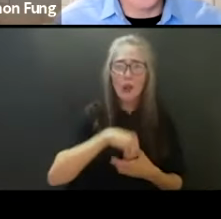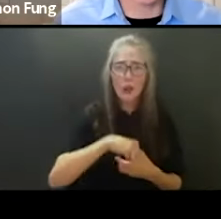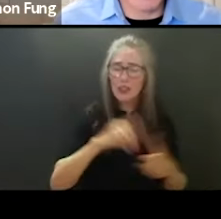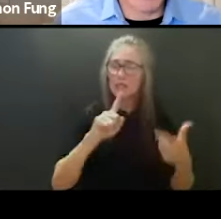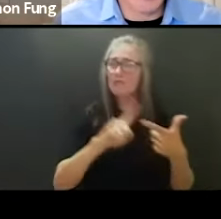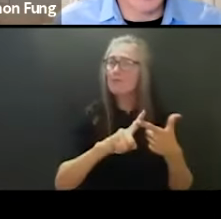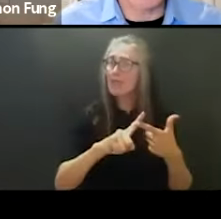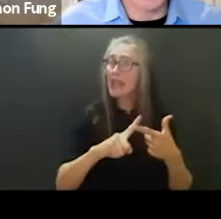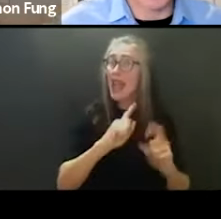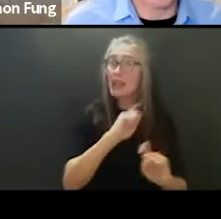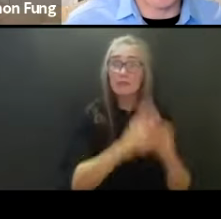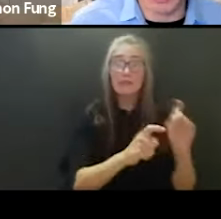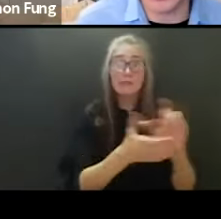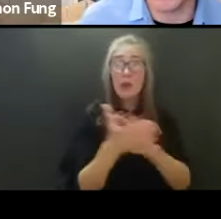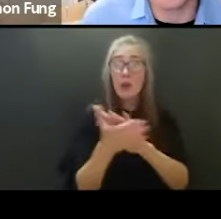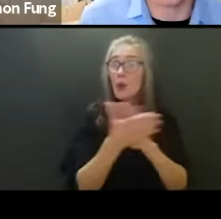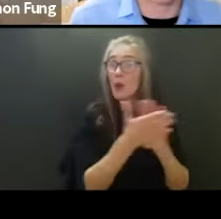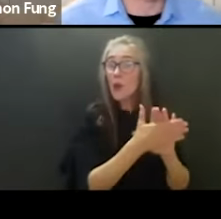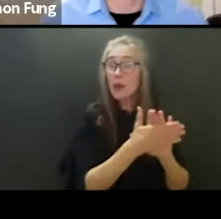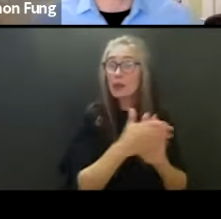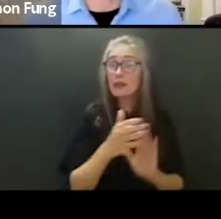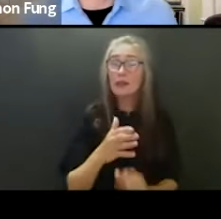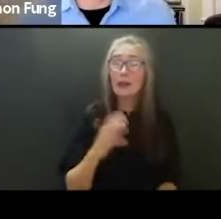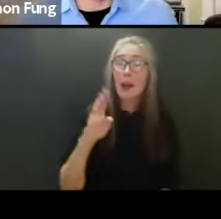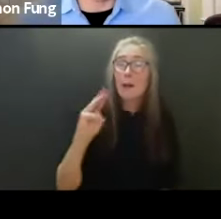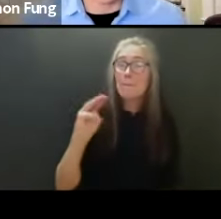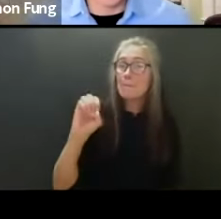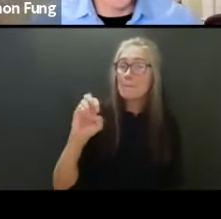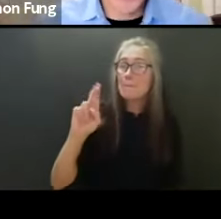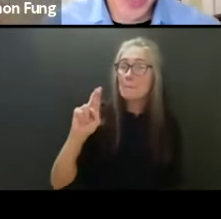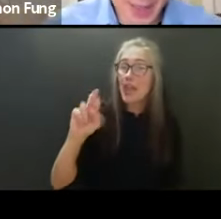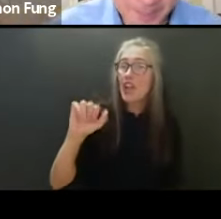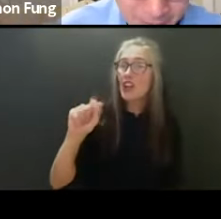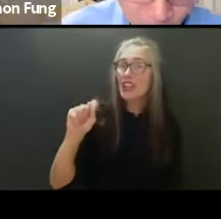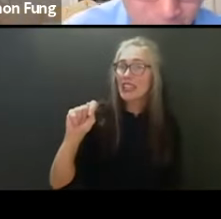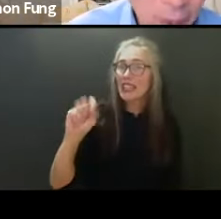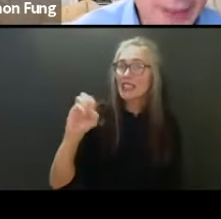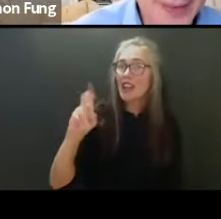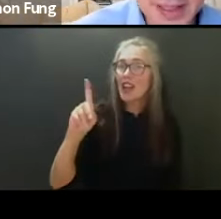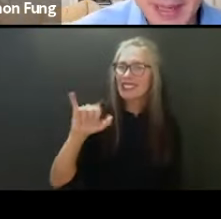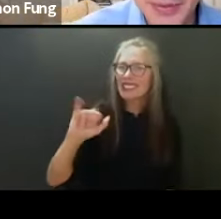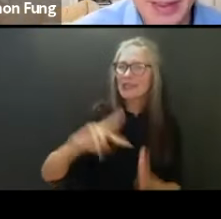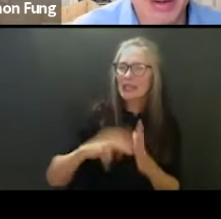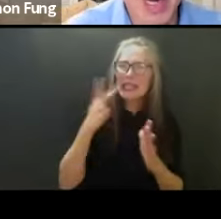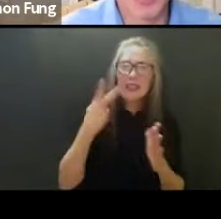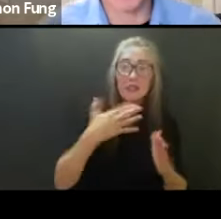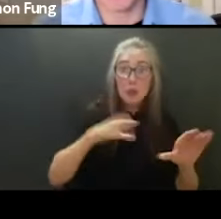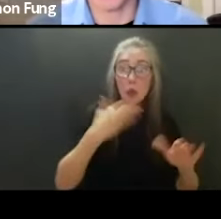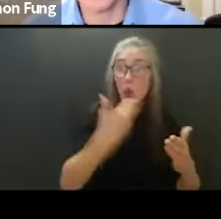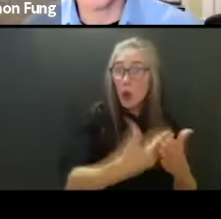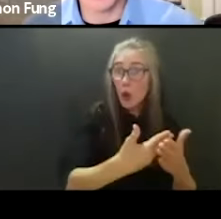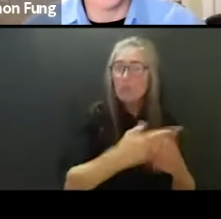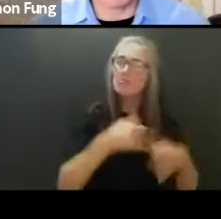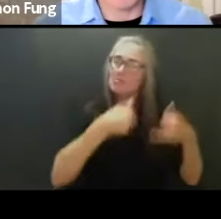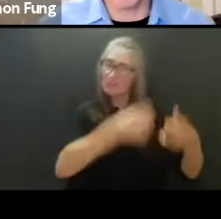and meritocracy, regardless of race or gender. One way to think about the narrow aperture